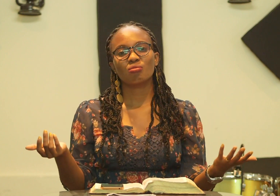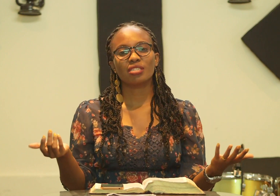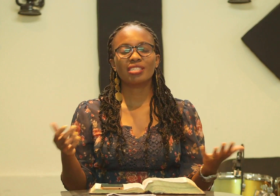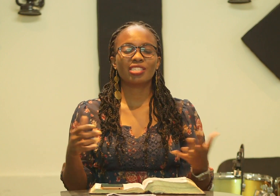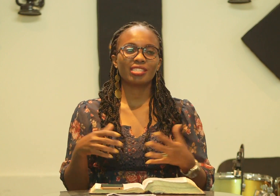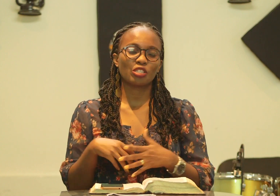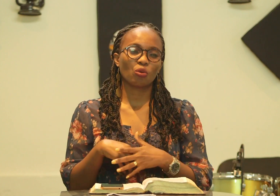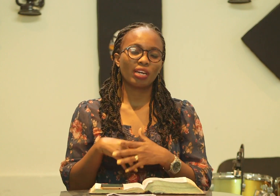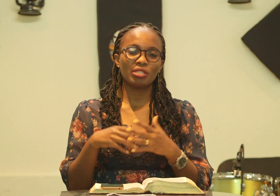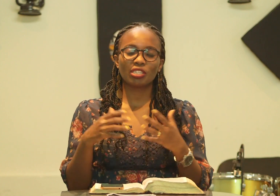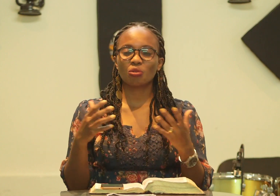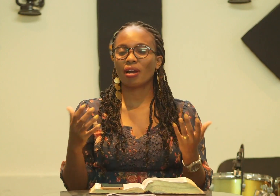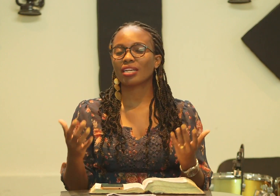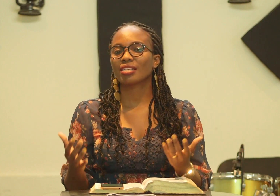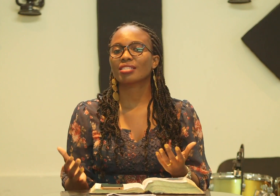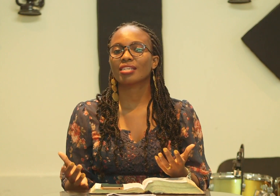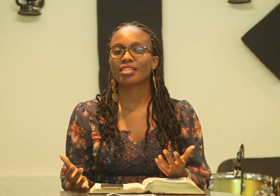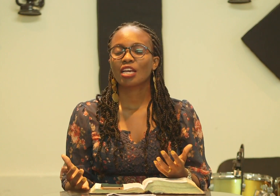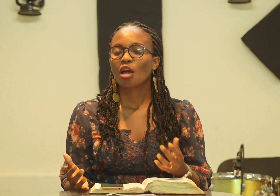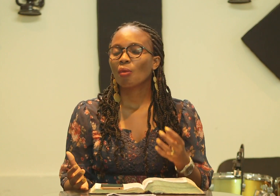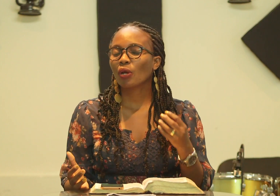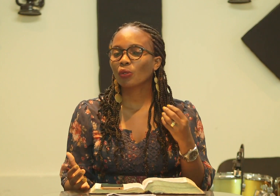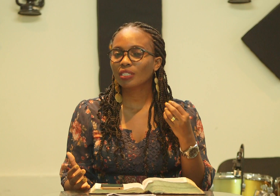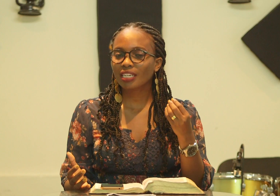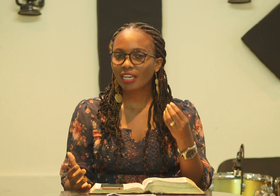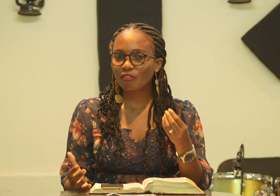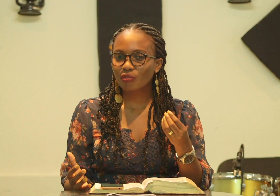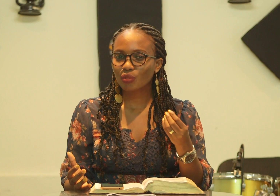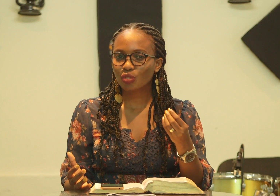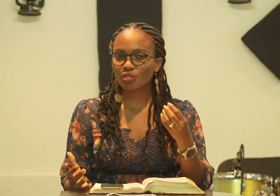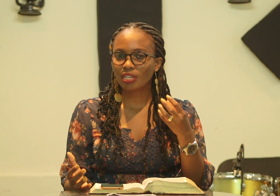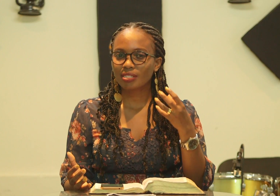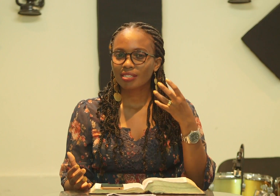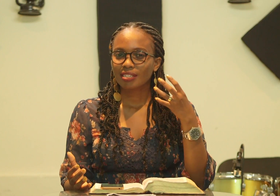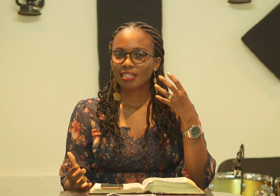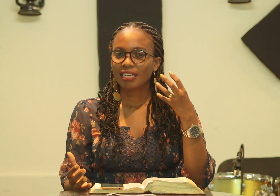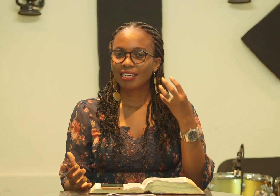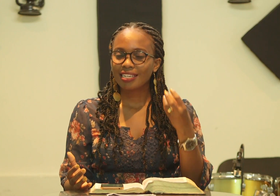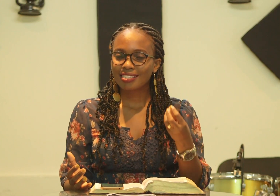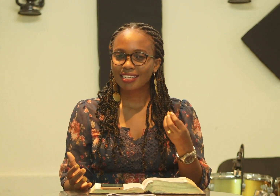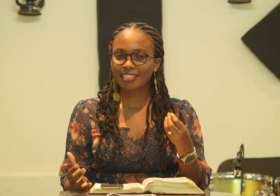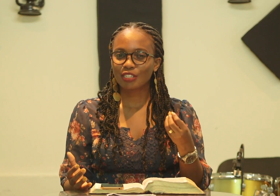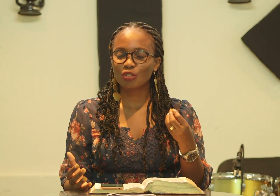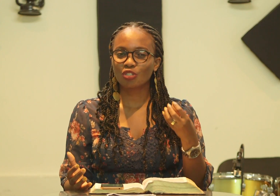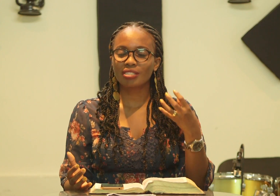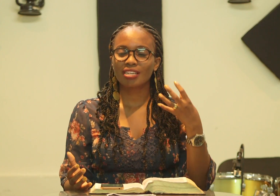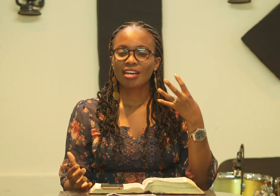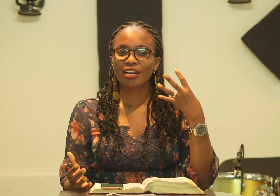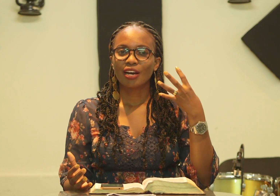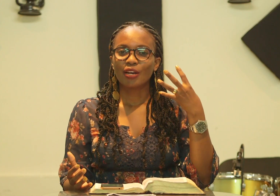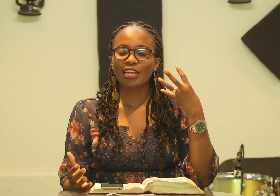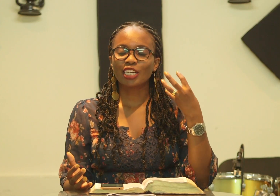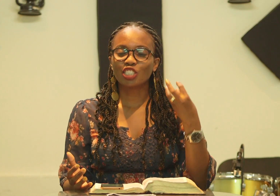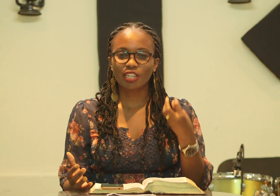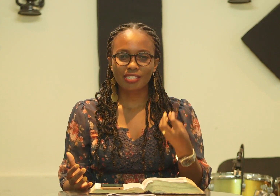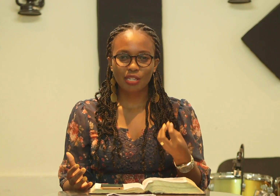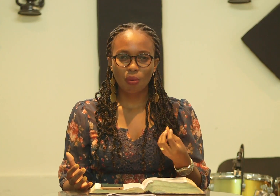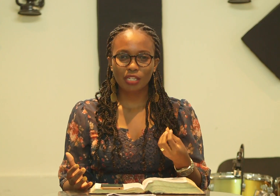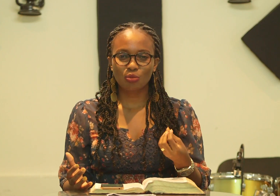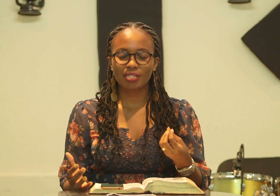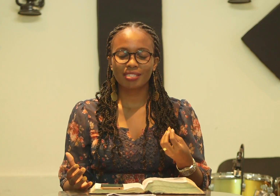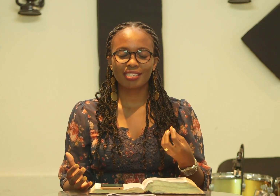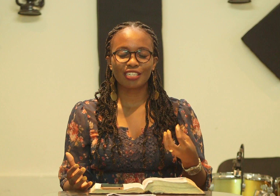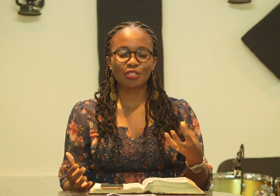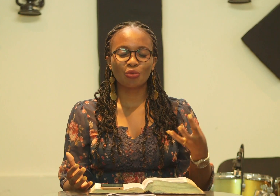need to do it. It's just a song. Let me just go ahead and sing it. But we're not careful to just listen, to just digest